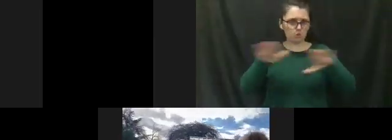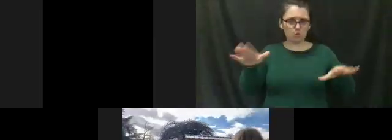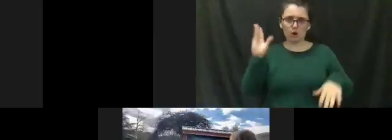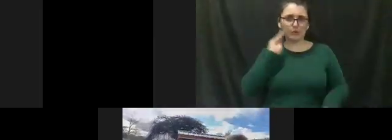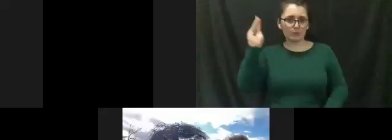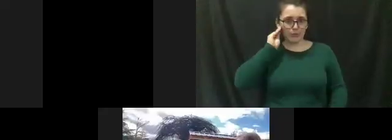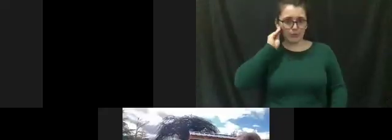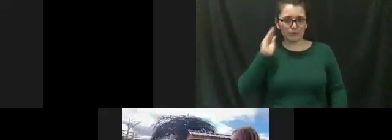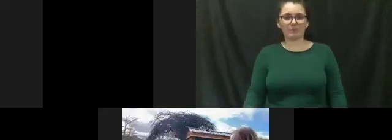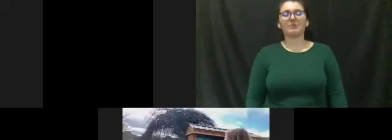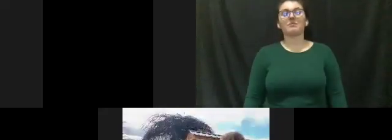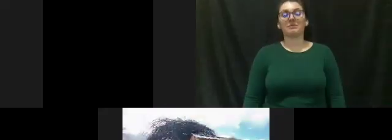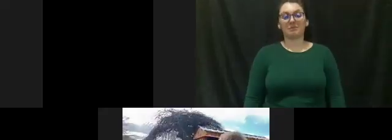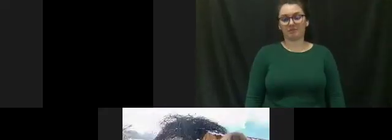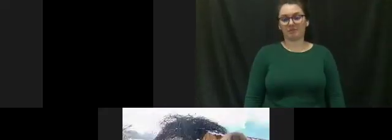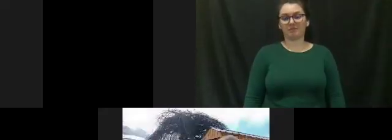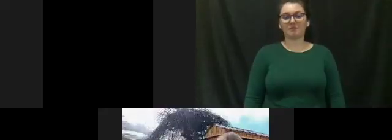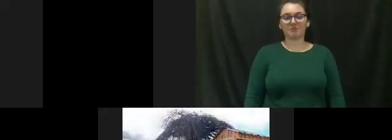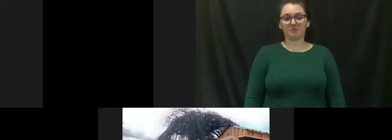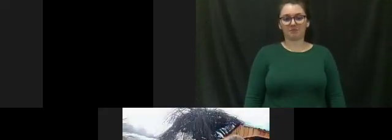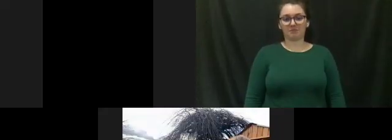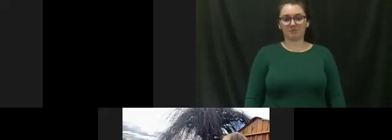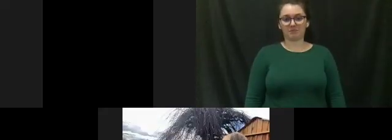I bet. Yeah.